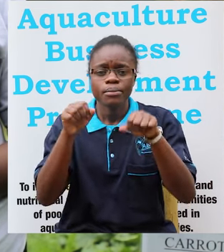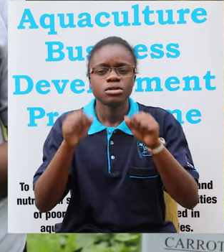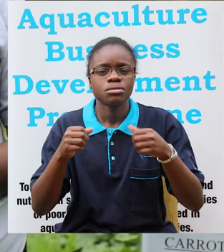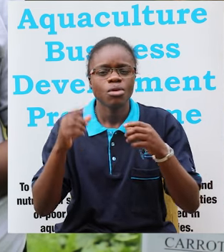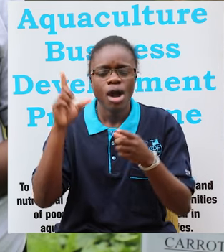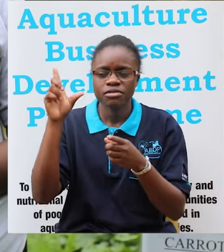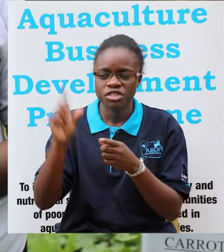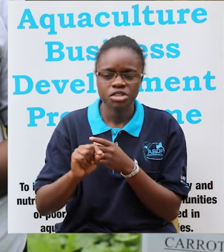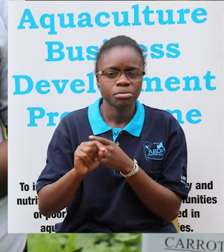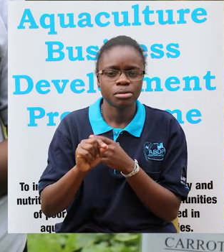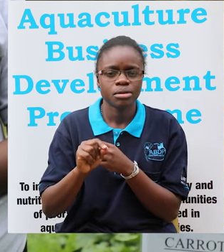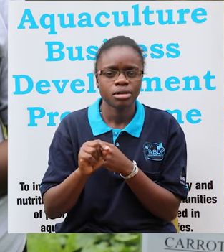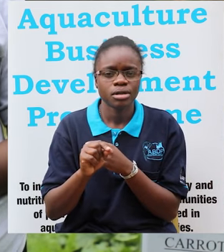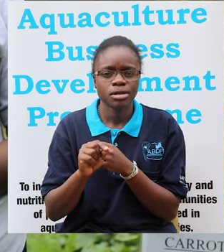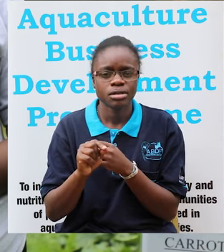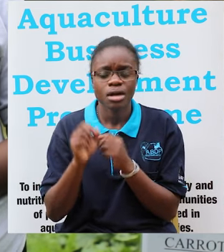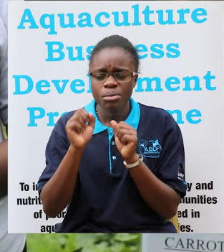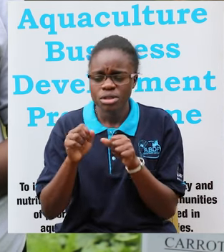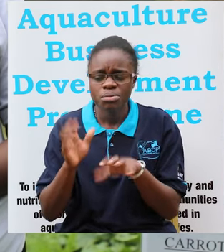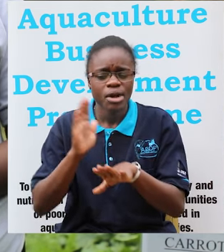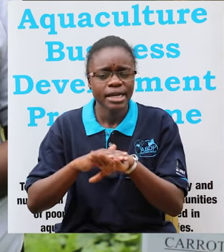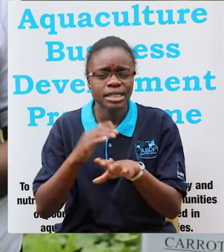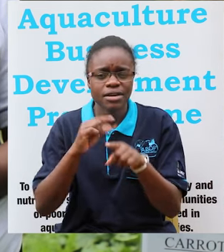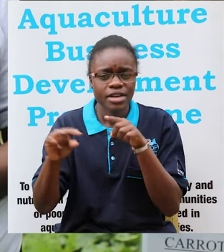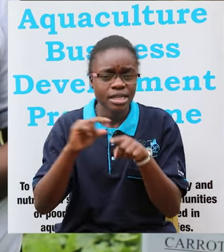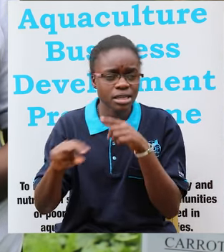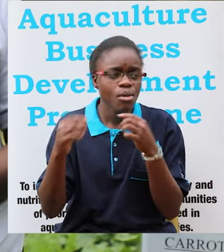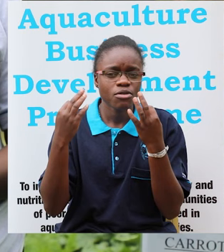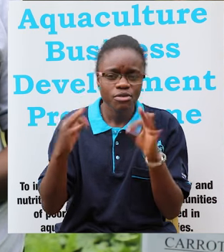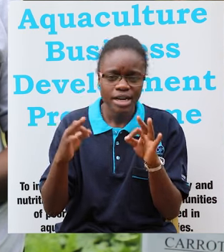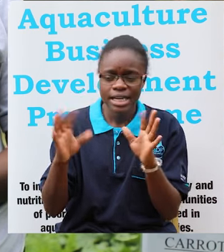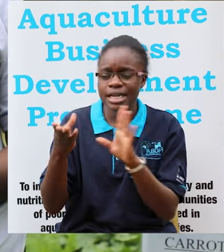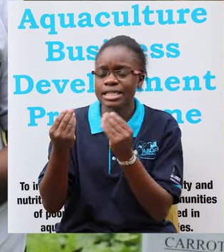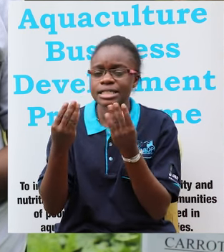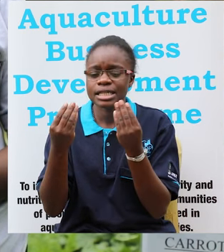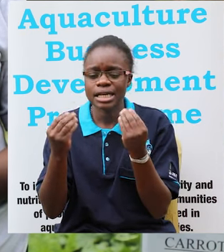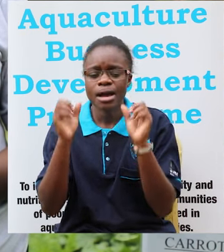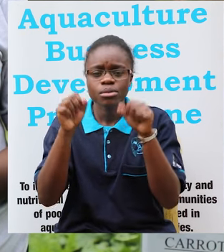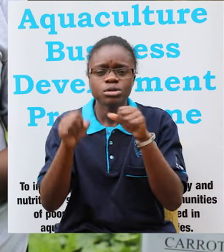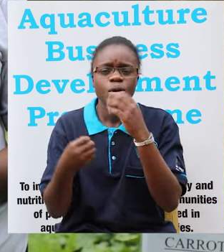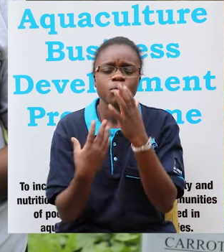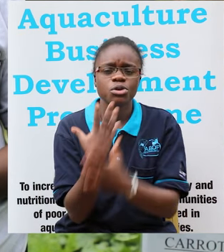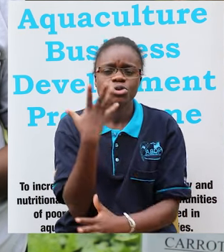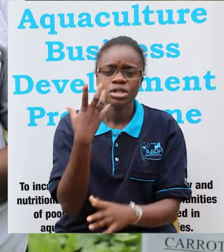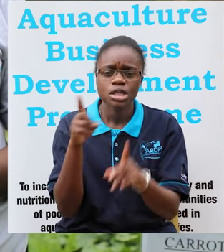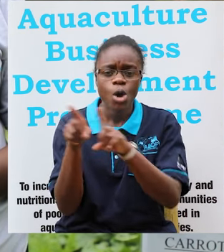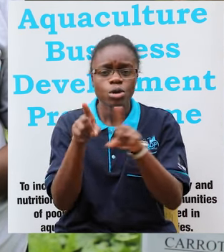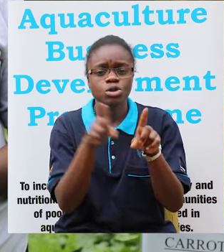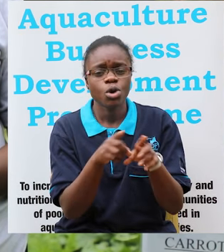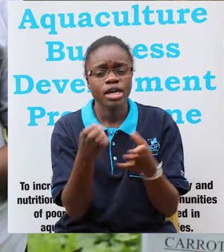The importance is they are cheaper, they are available, they are accessible, and they can